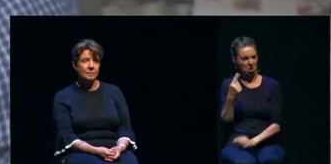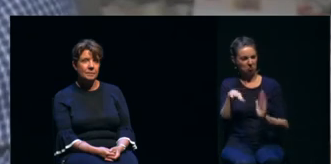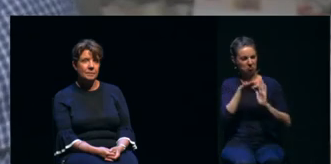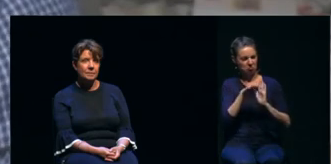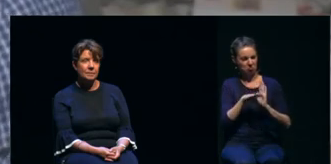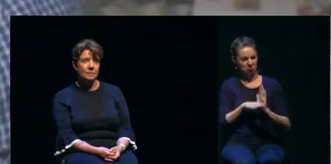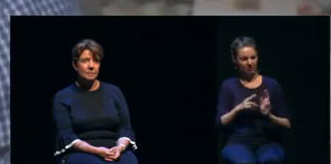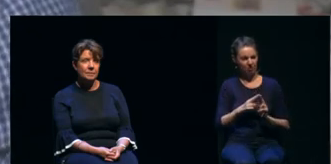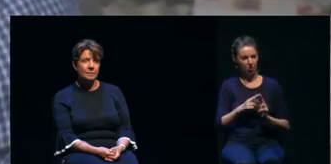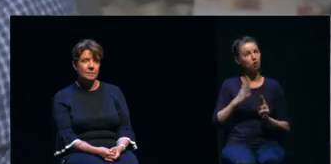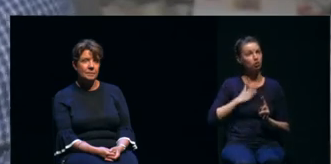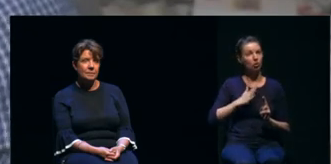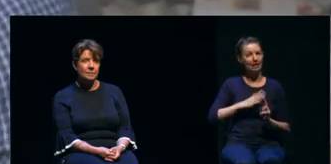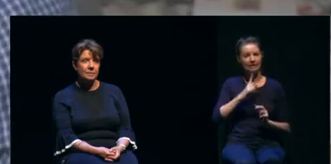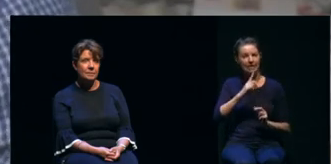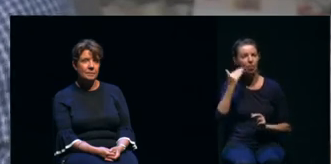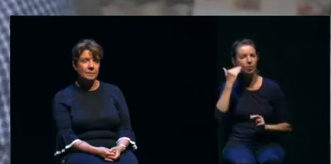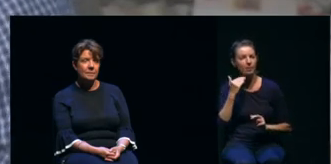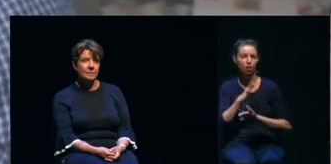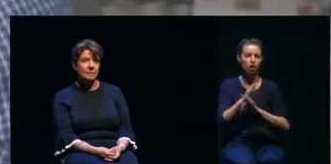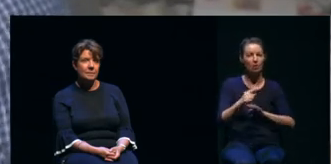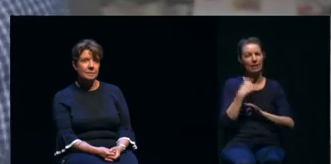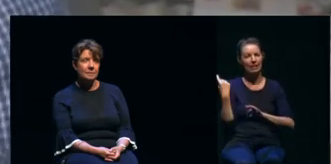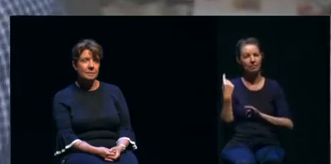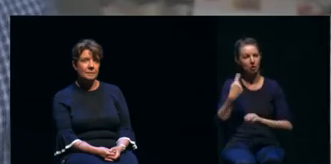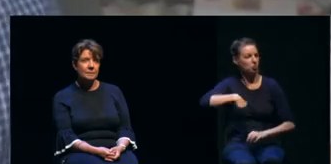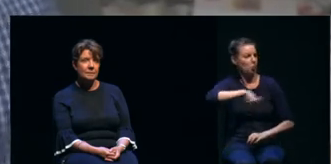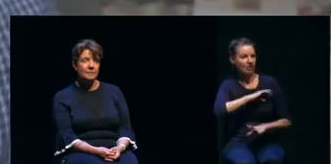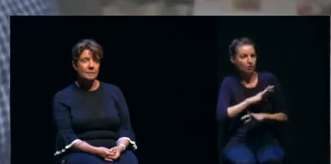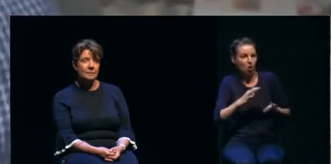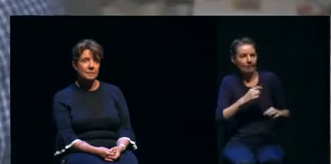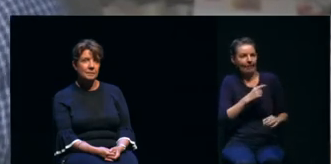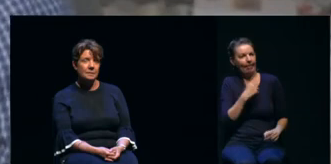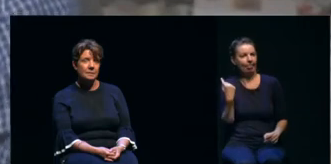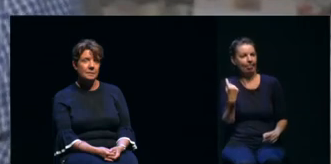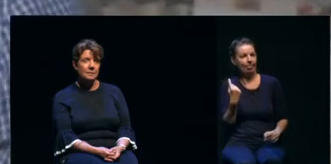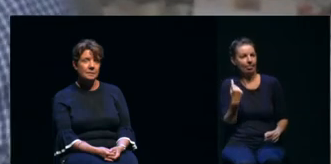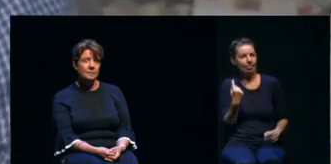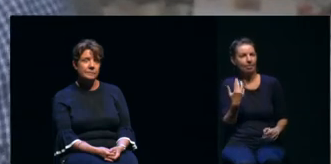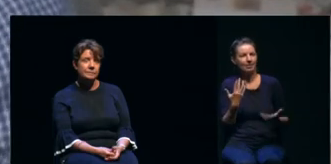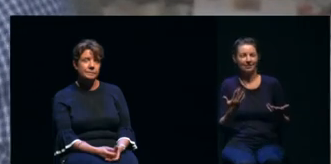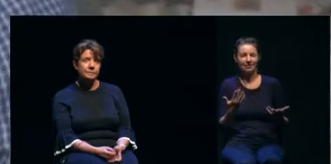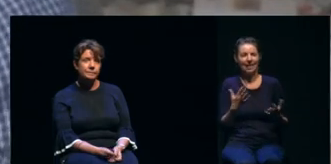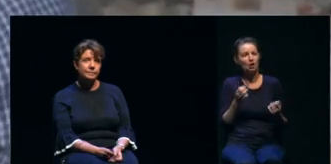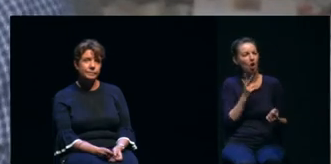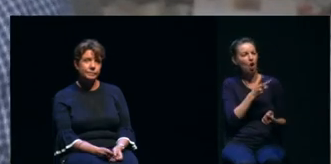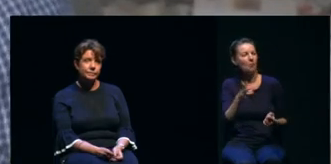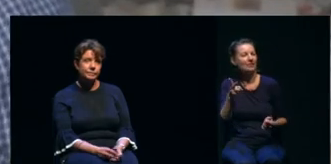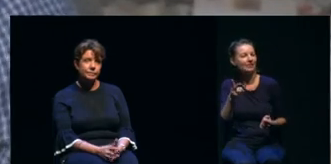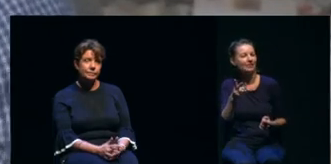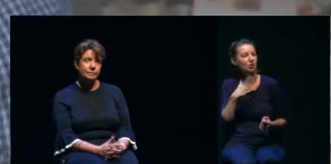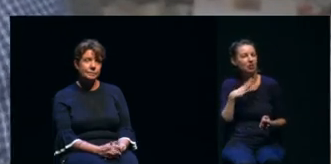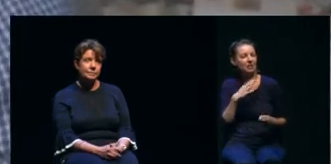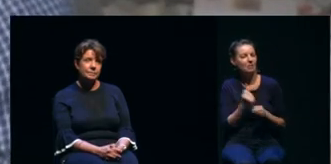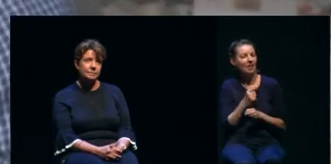don't need to tell women not to kill, because we don't. Look at the stats. Like, we get killed. Like, kind of, it's not so common in women you'd need to make it a key